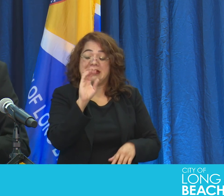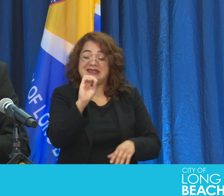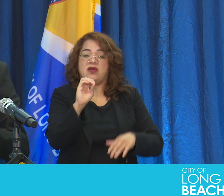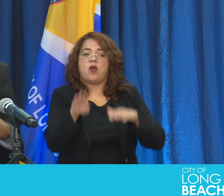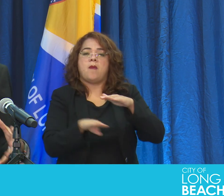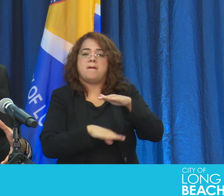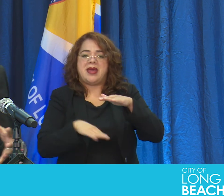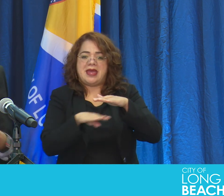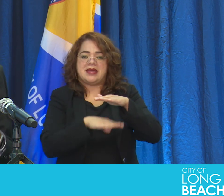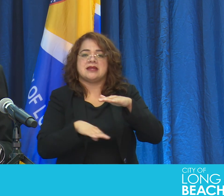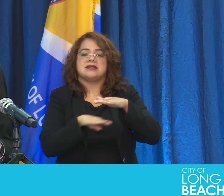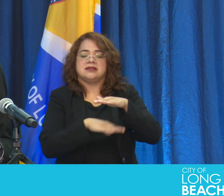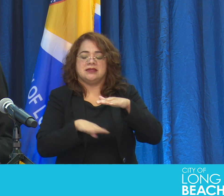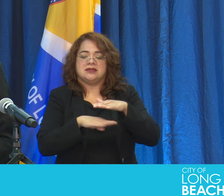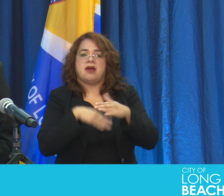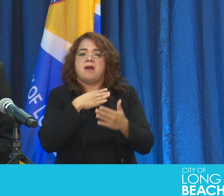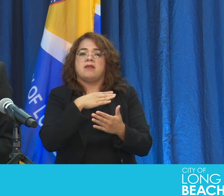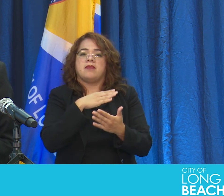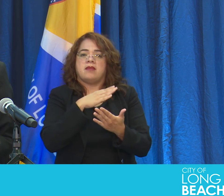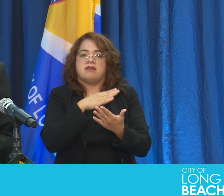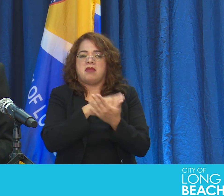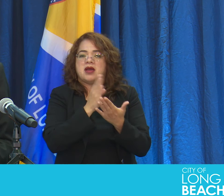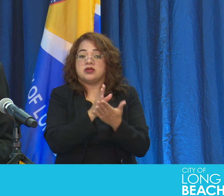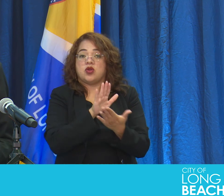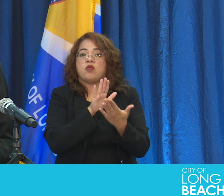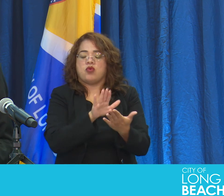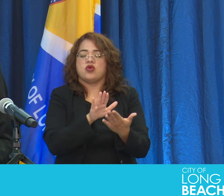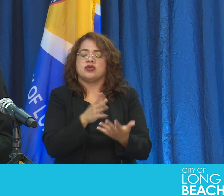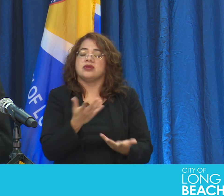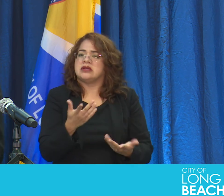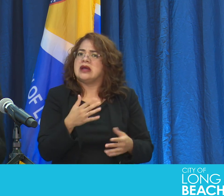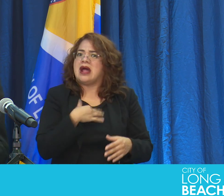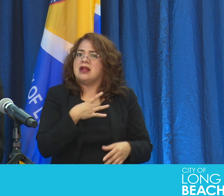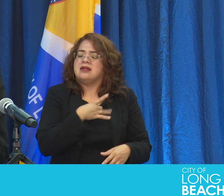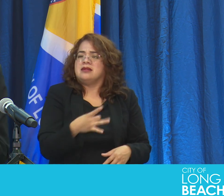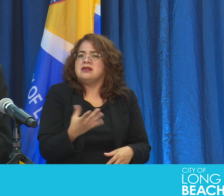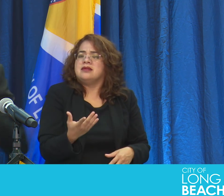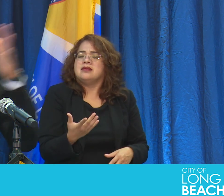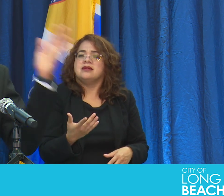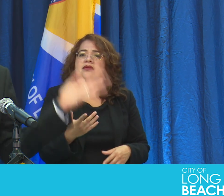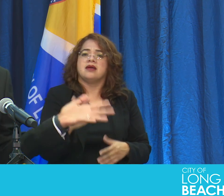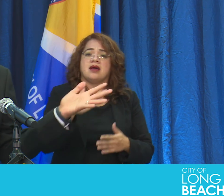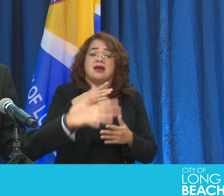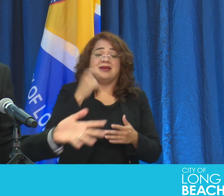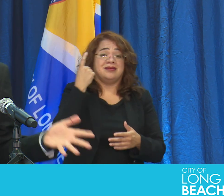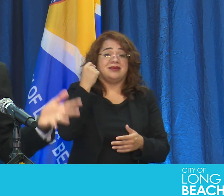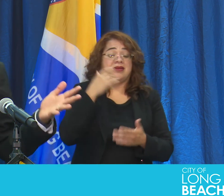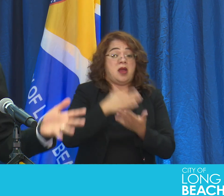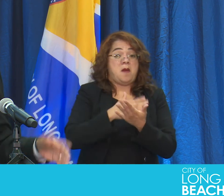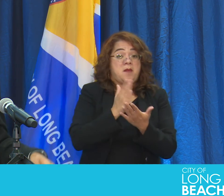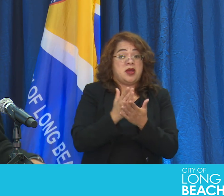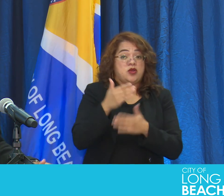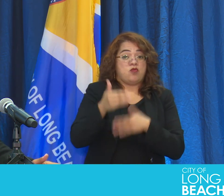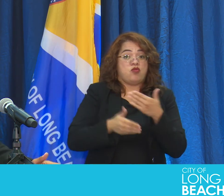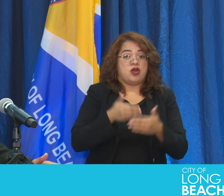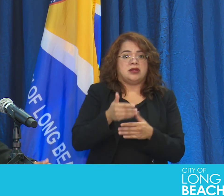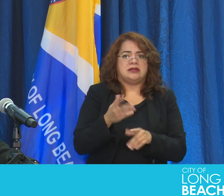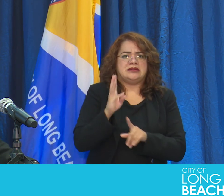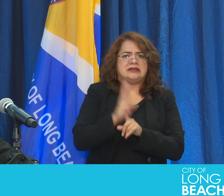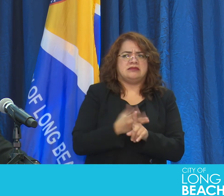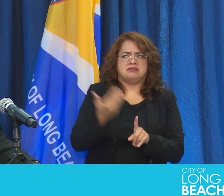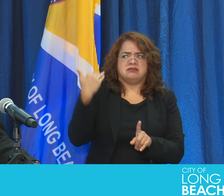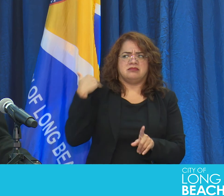of reimagine an entire budget, particularly when the budget process started probably 6-7 months